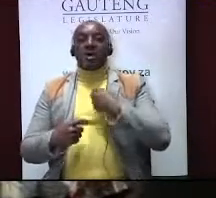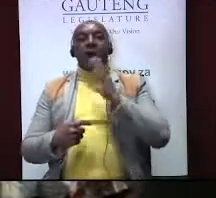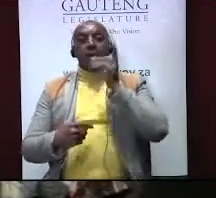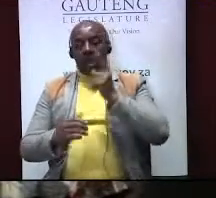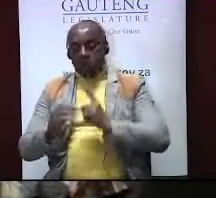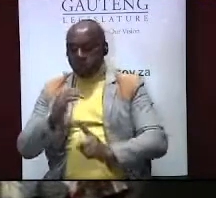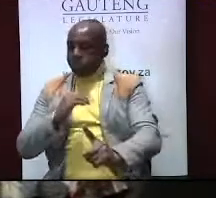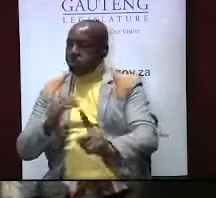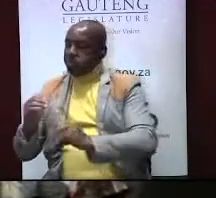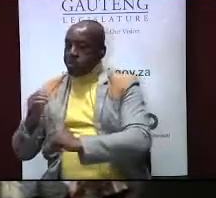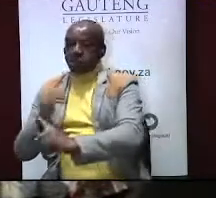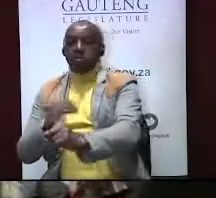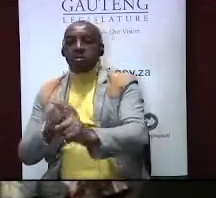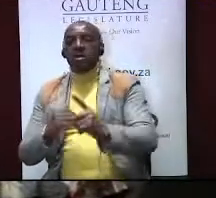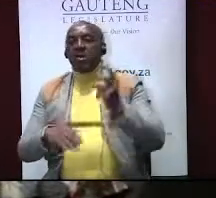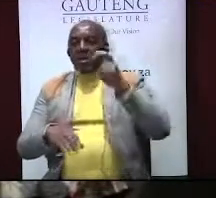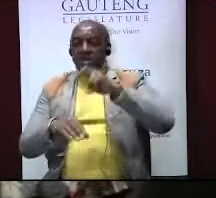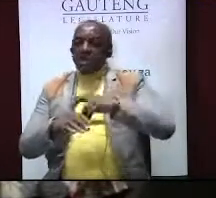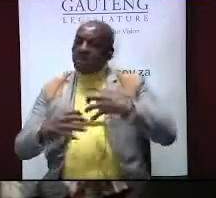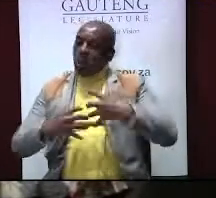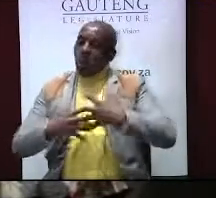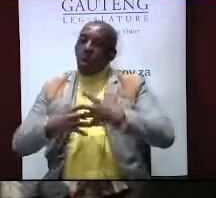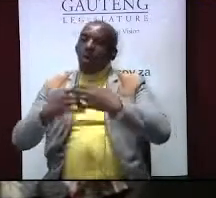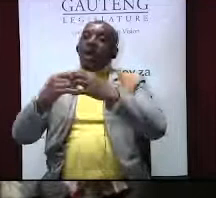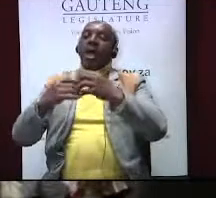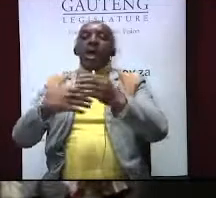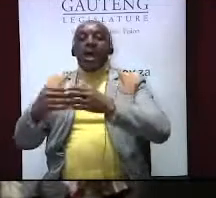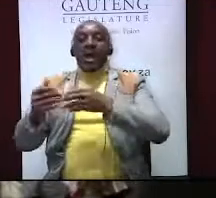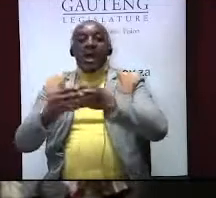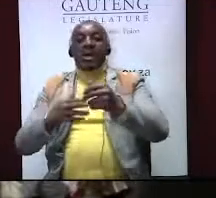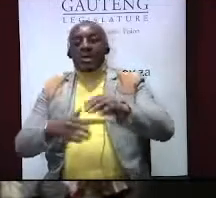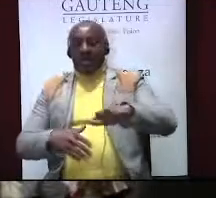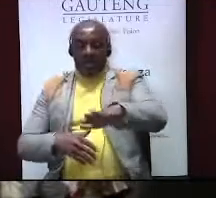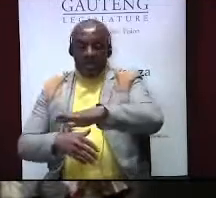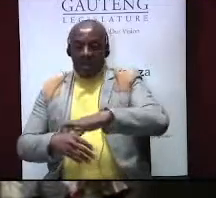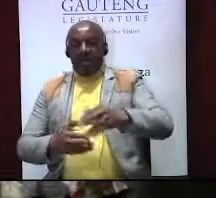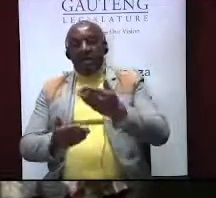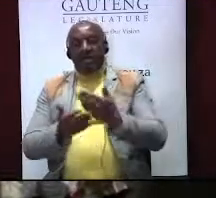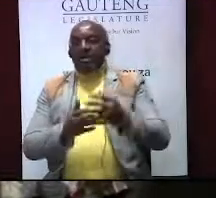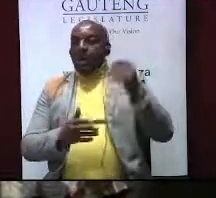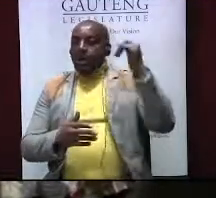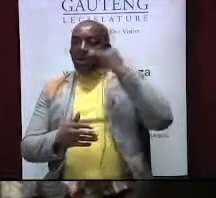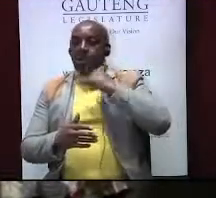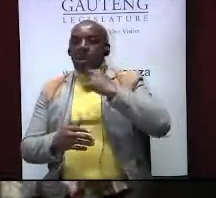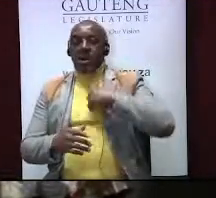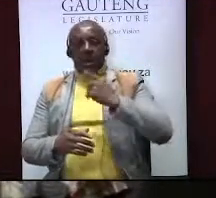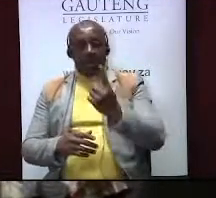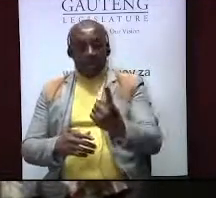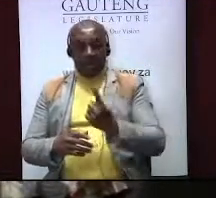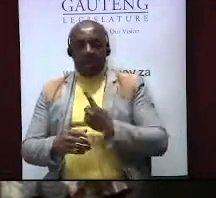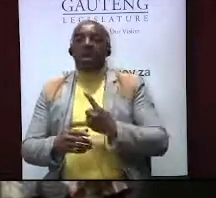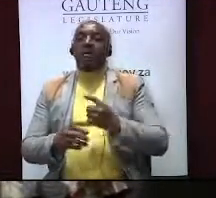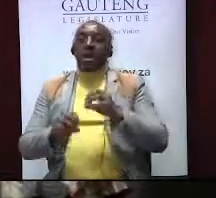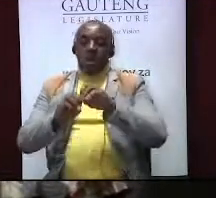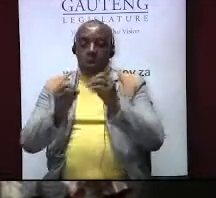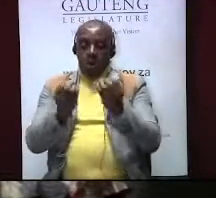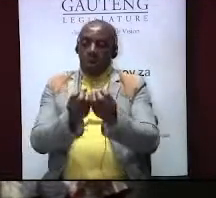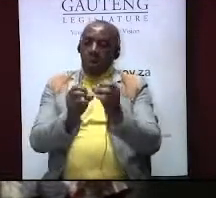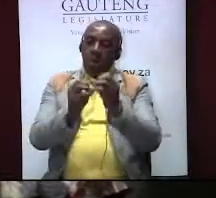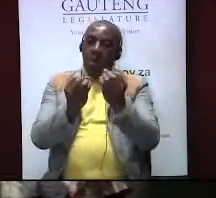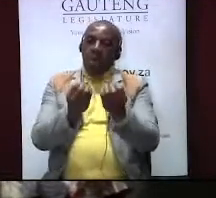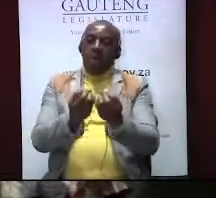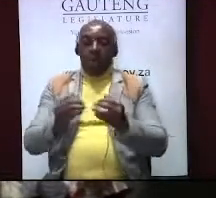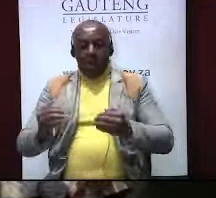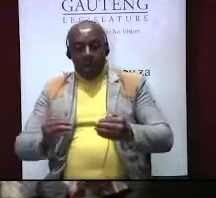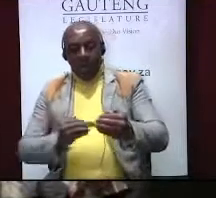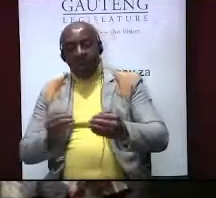and doing that. Let's hold each other's hand. Whether any area, call me, we come, we organize a 3-day training. The